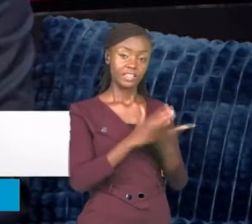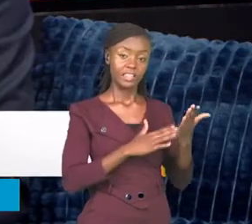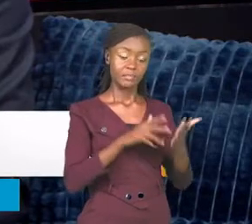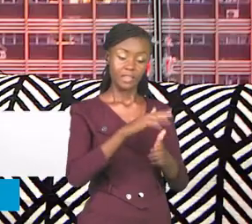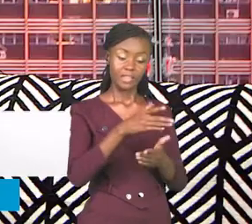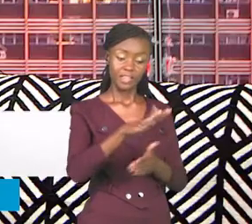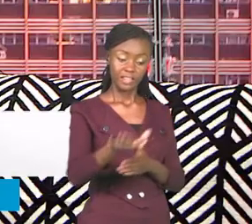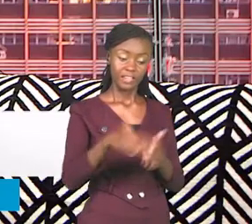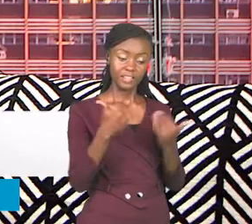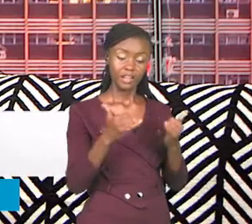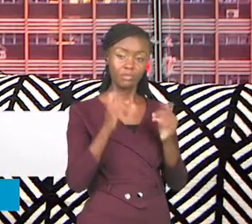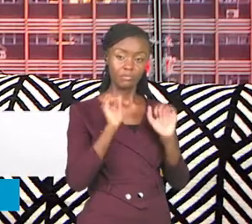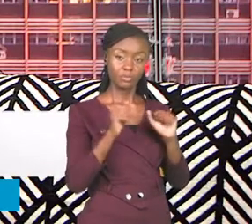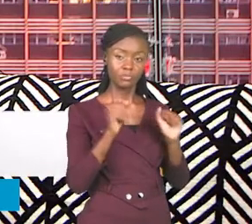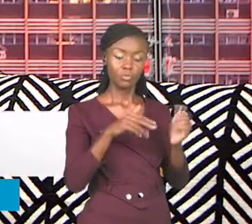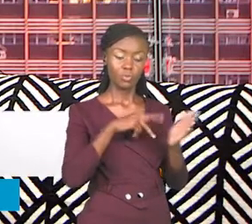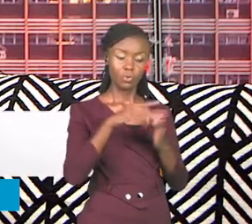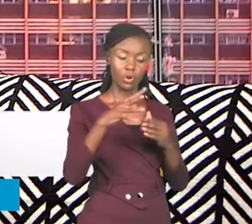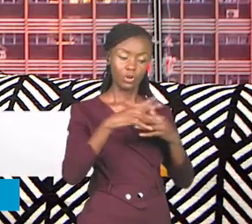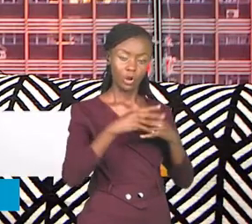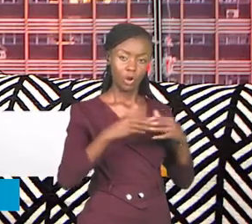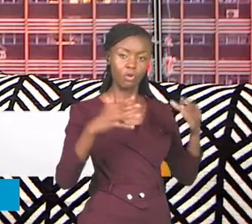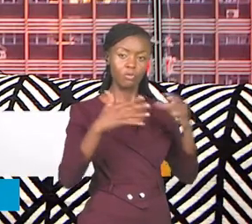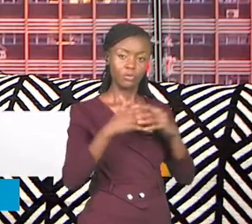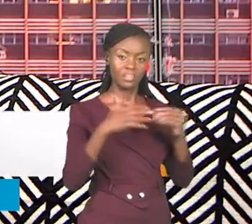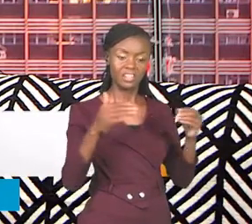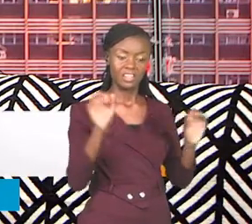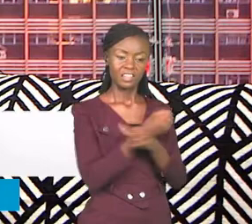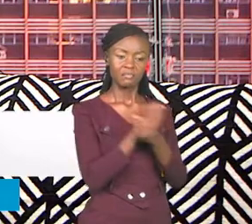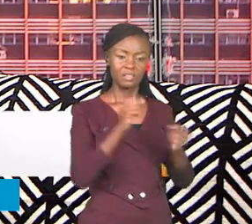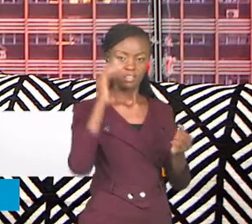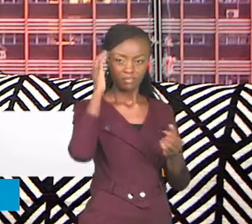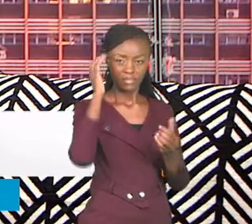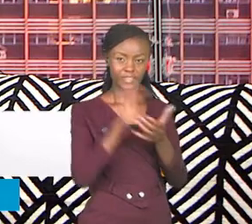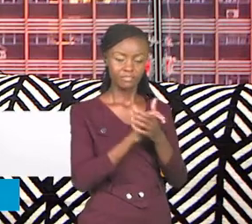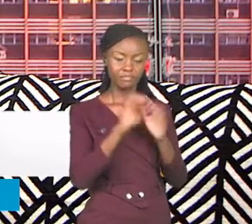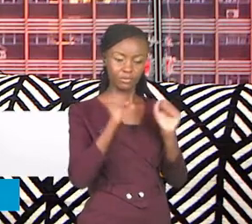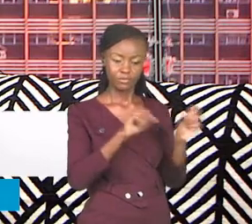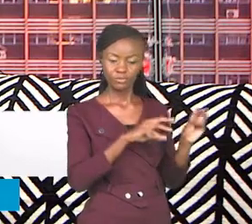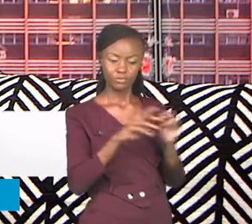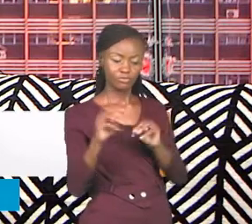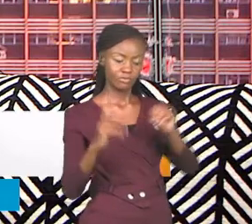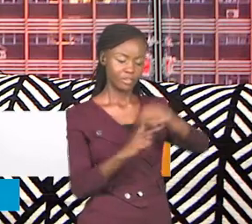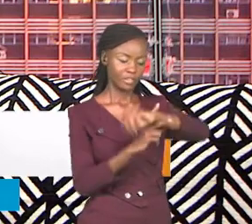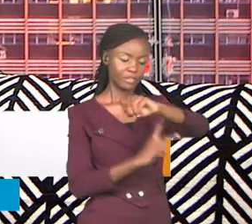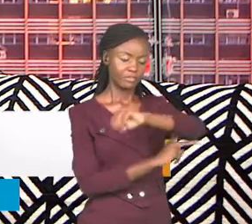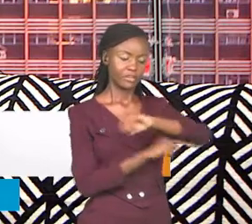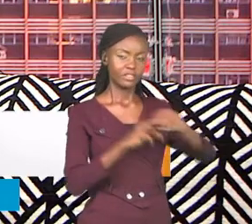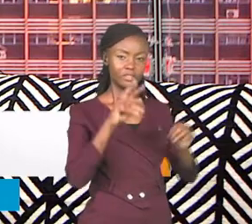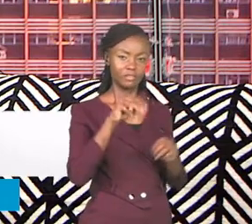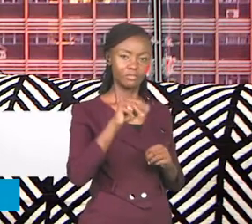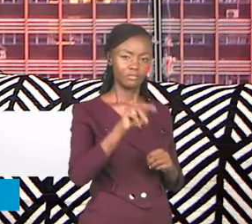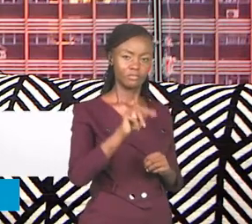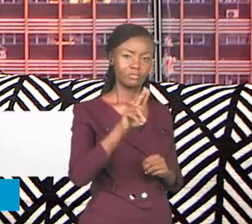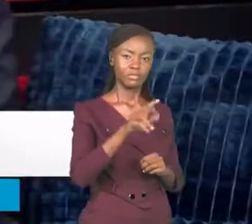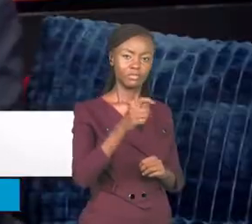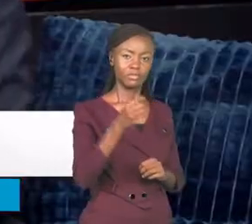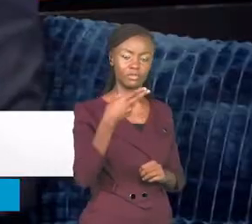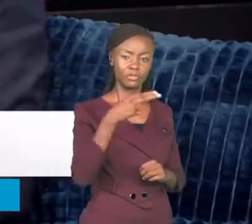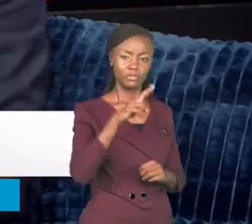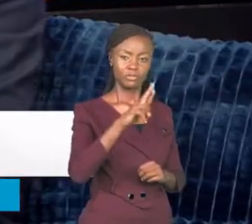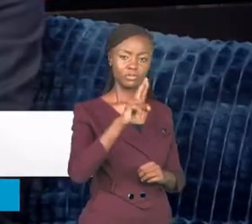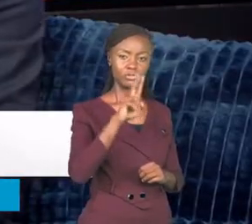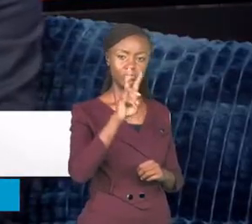comfortably. Mm-hmm. You can't believe you can now go over the Mudhurwa Bridge without any issues. So now there are